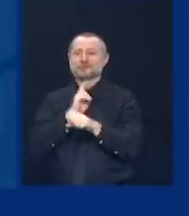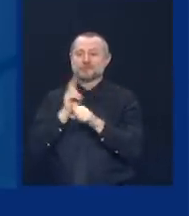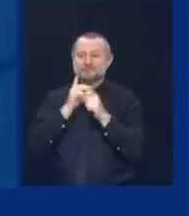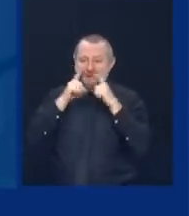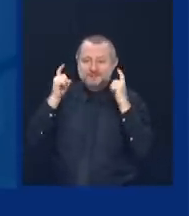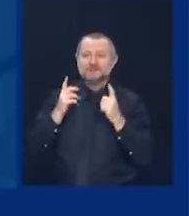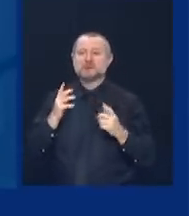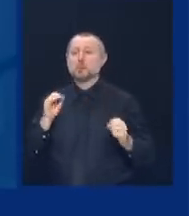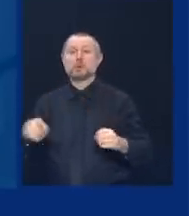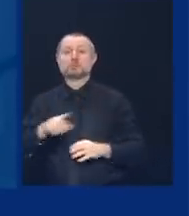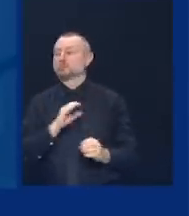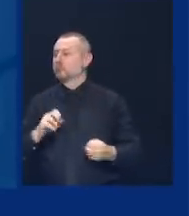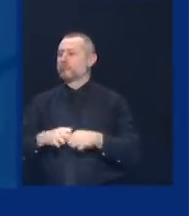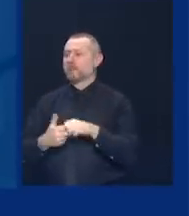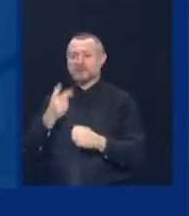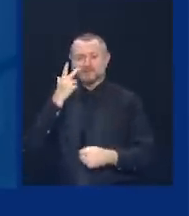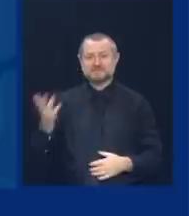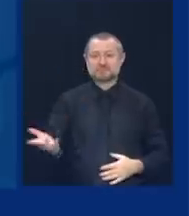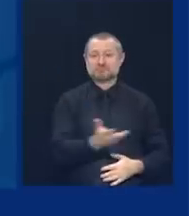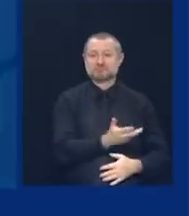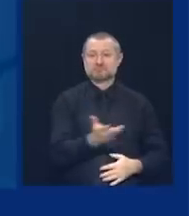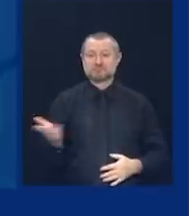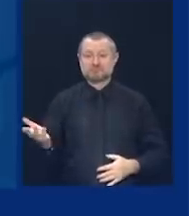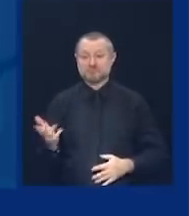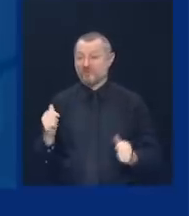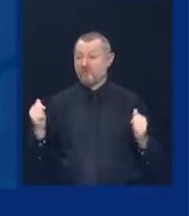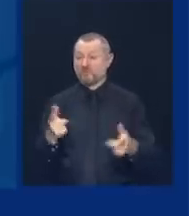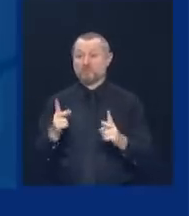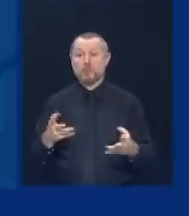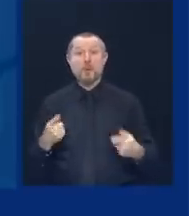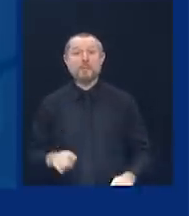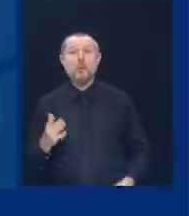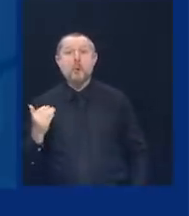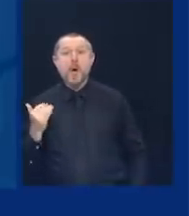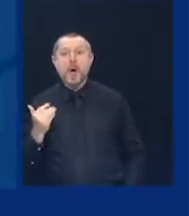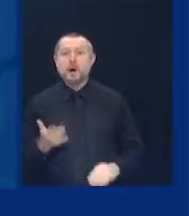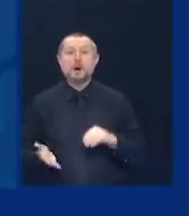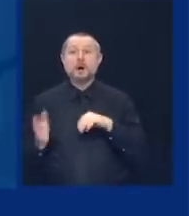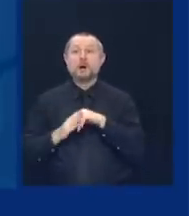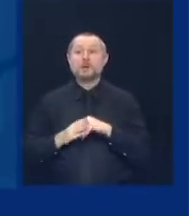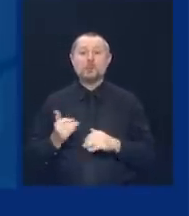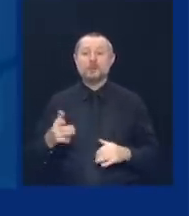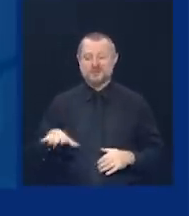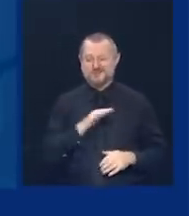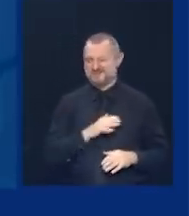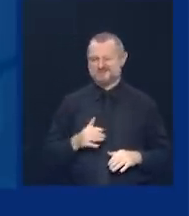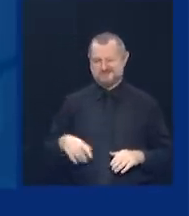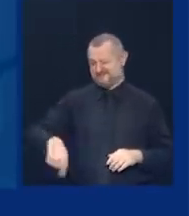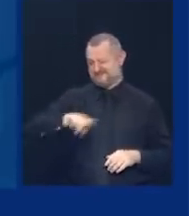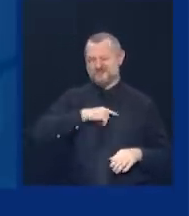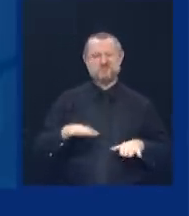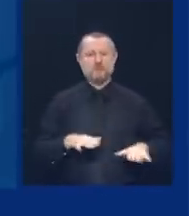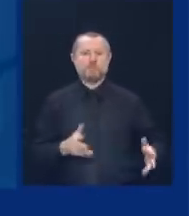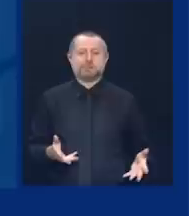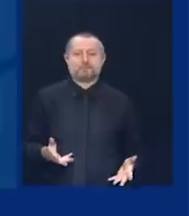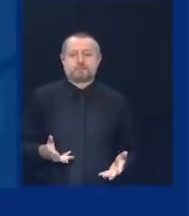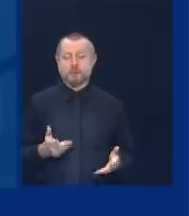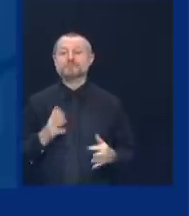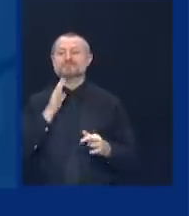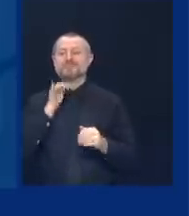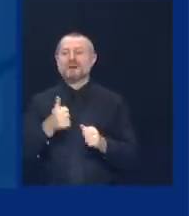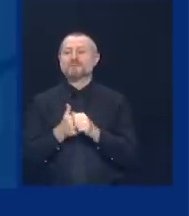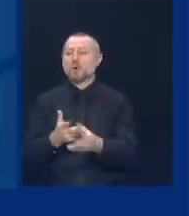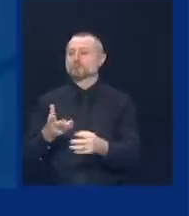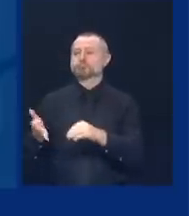all self-imposed. It's all self-imposed. If you didn't eat the cheesecake, you wouldn't have a